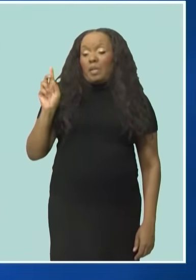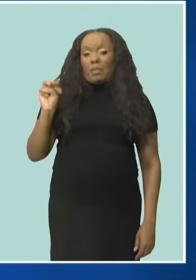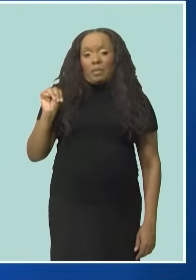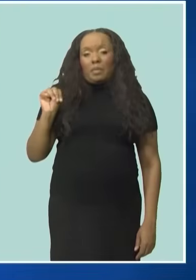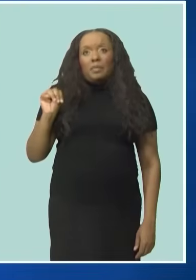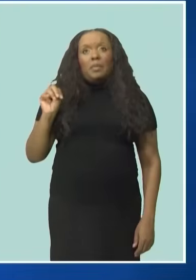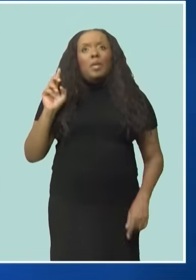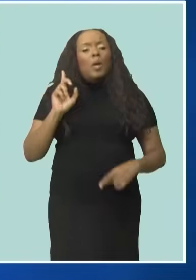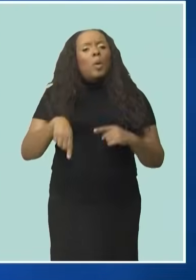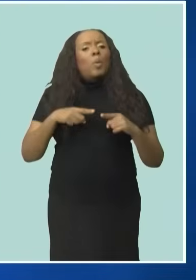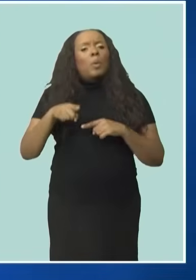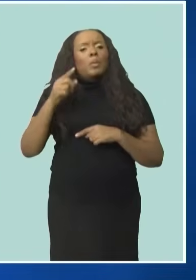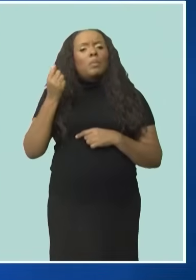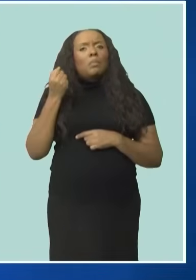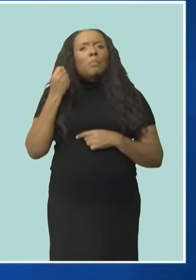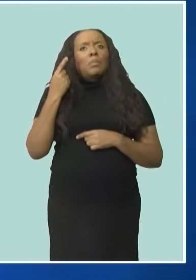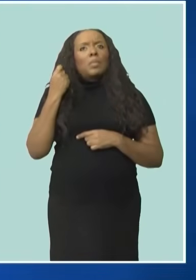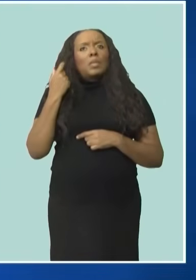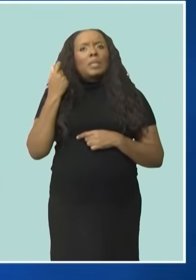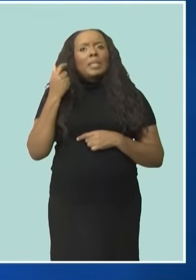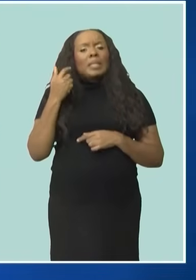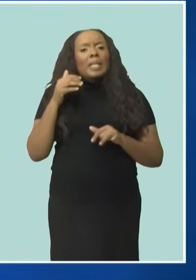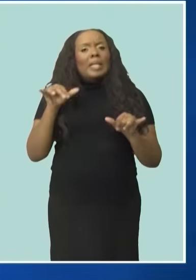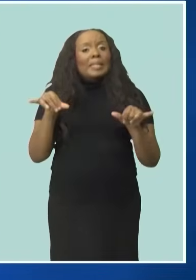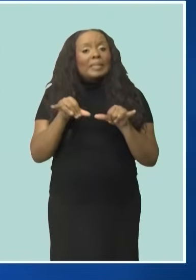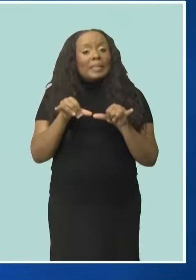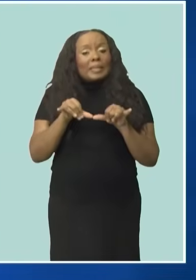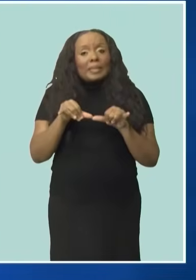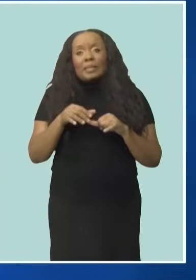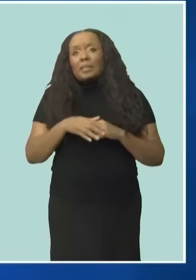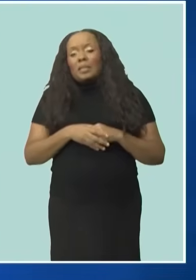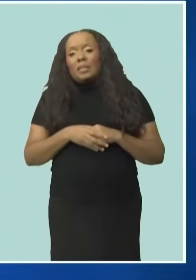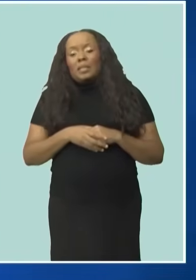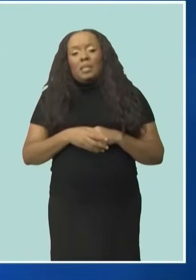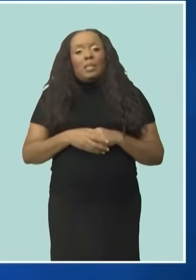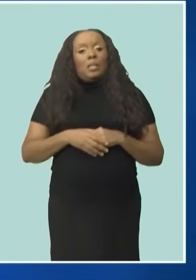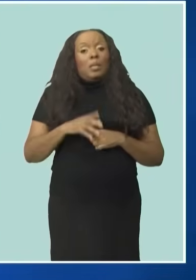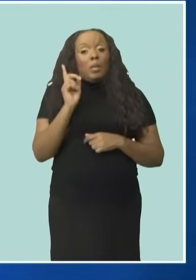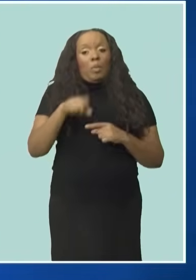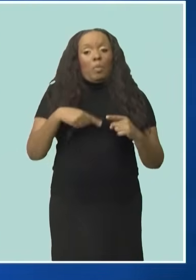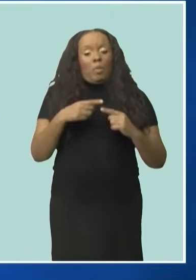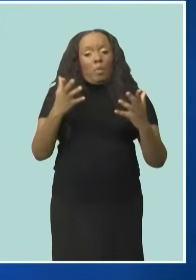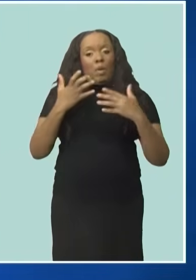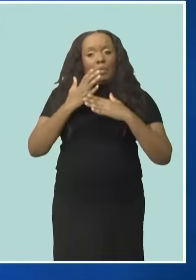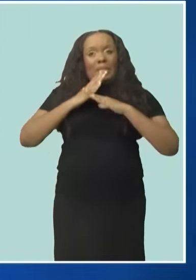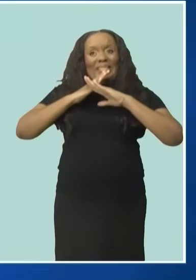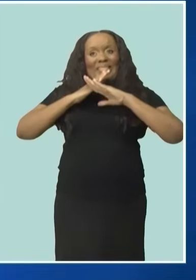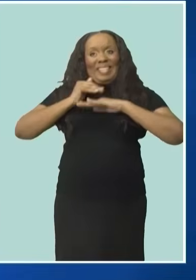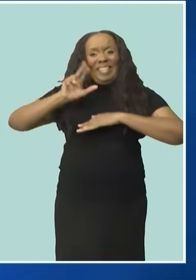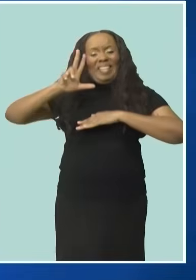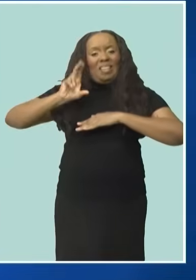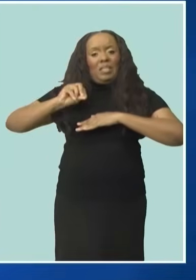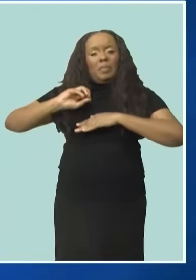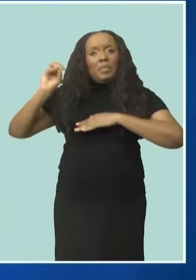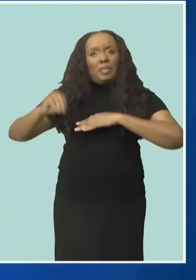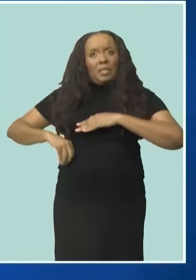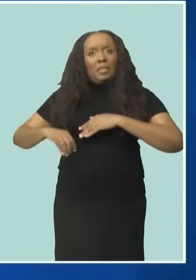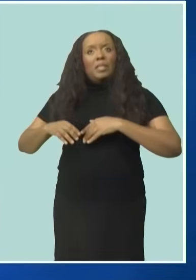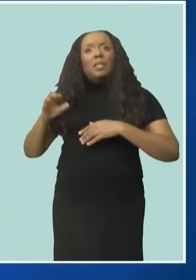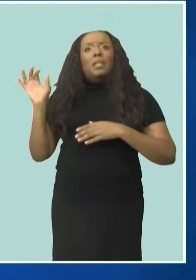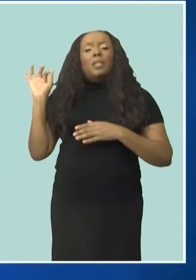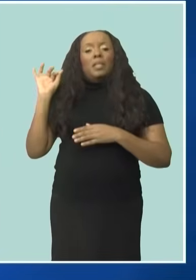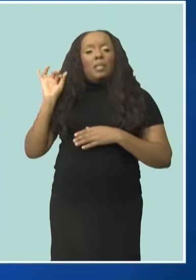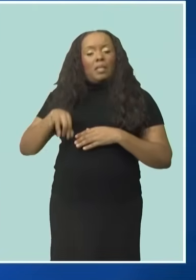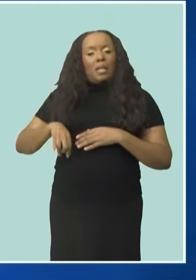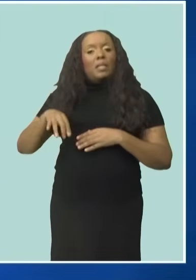scale when we are protecting just 30%, and that 30% is the equivalent of